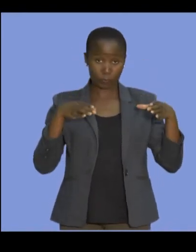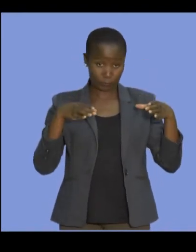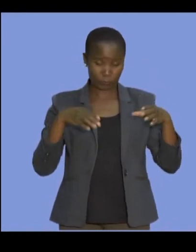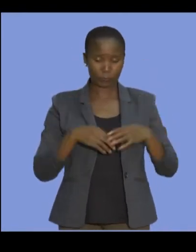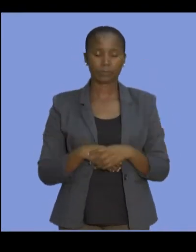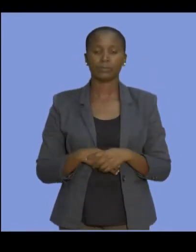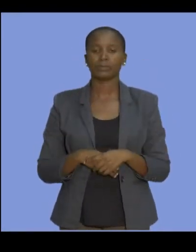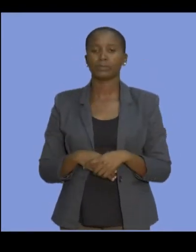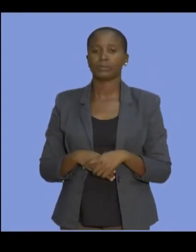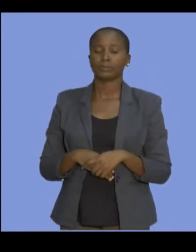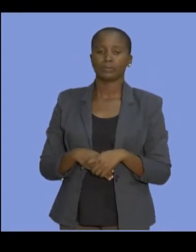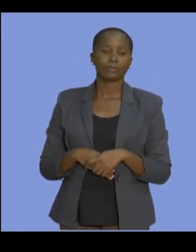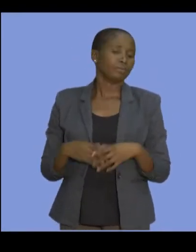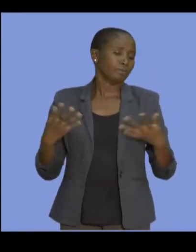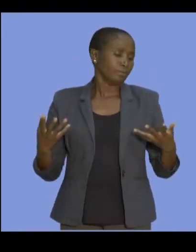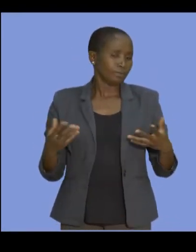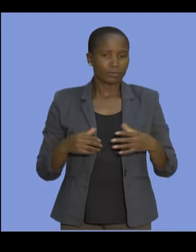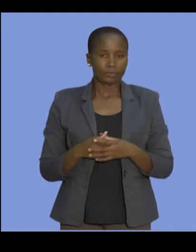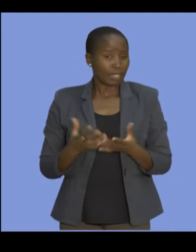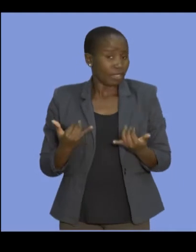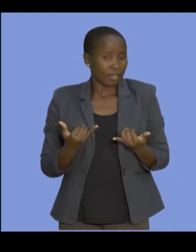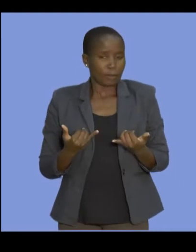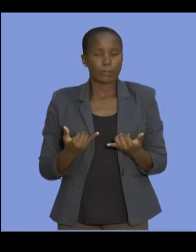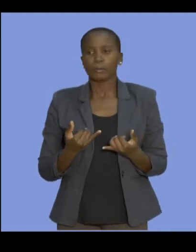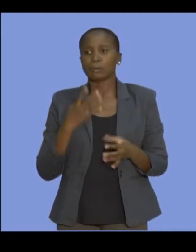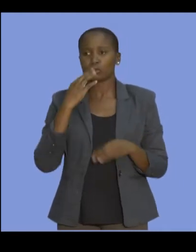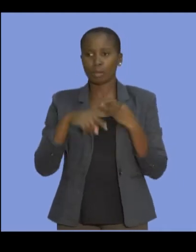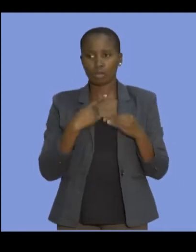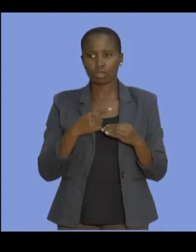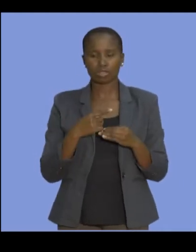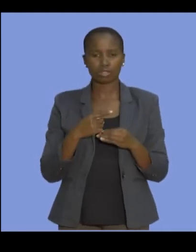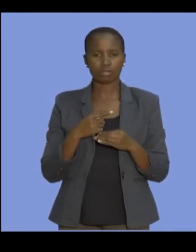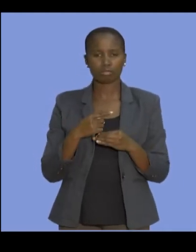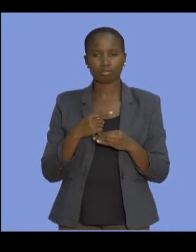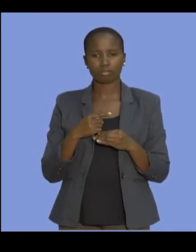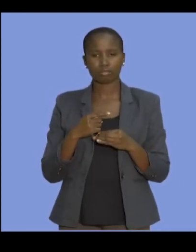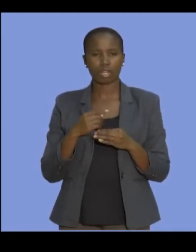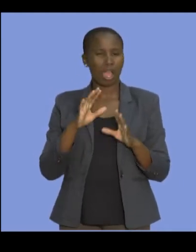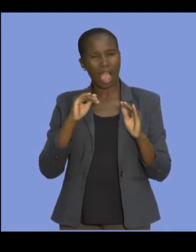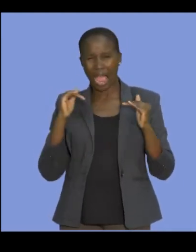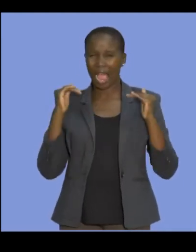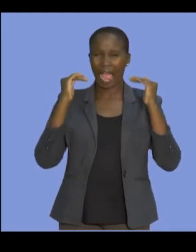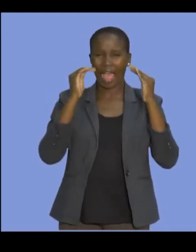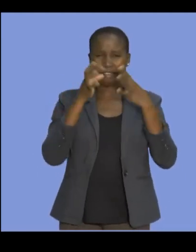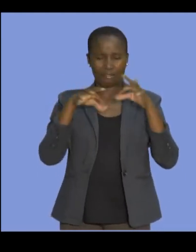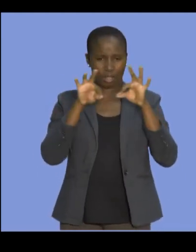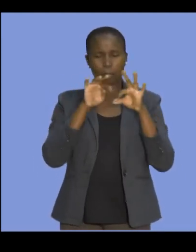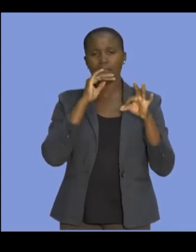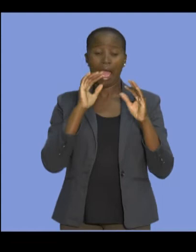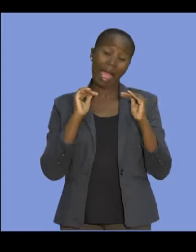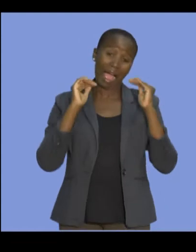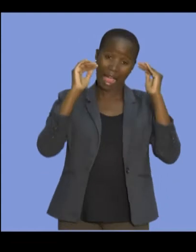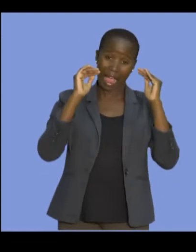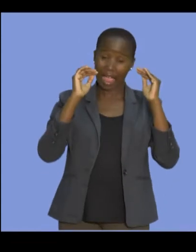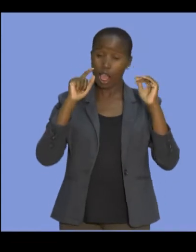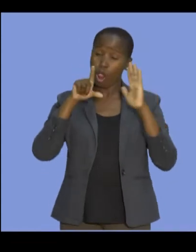So what about extreme values? Extreme values are our highs and lows value given